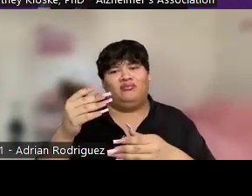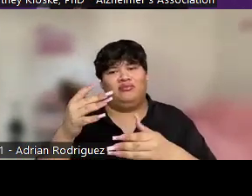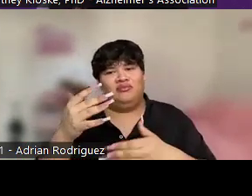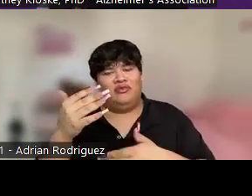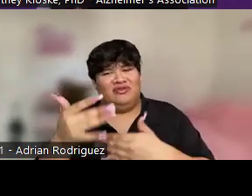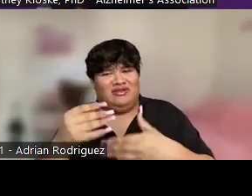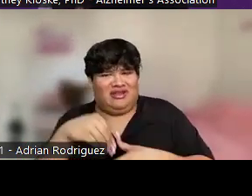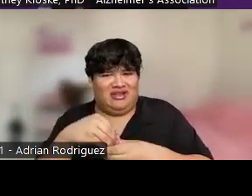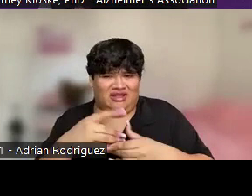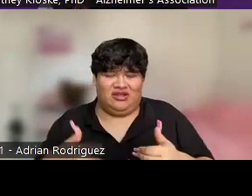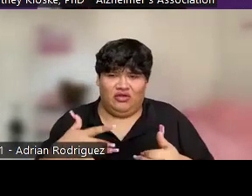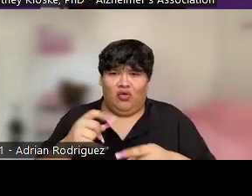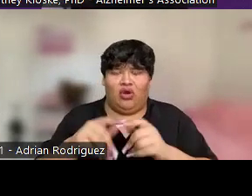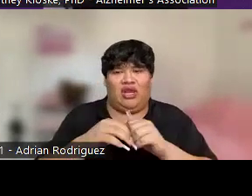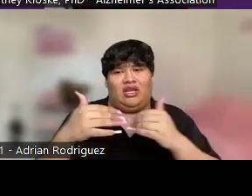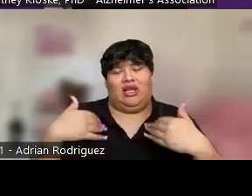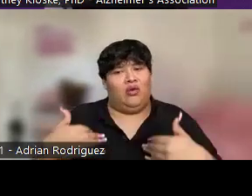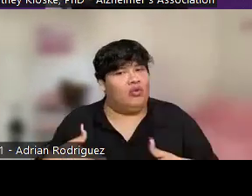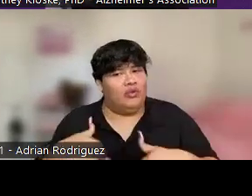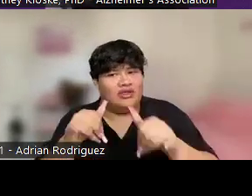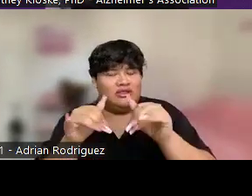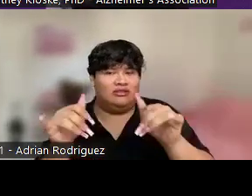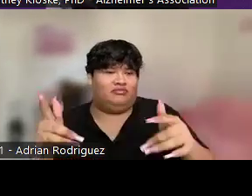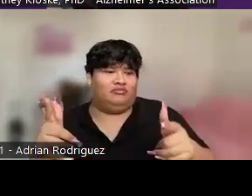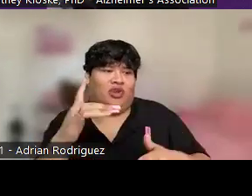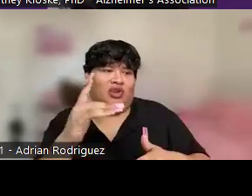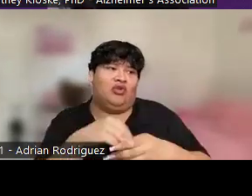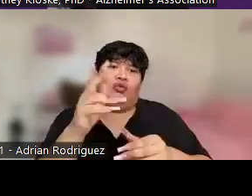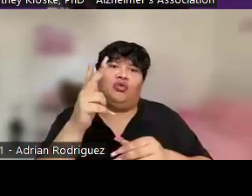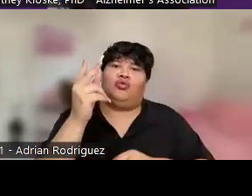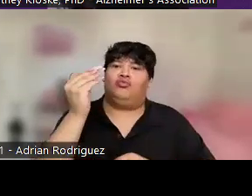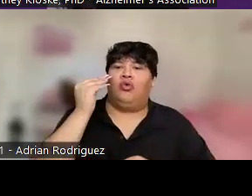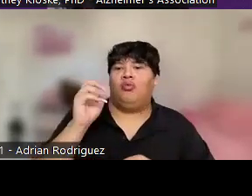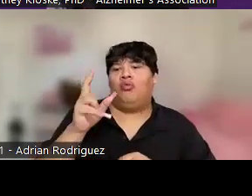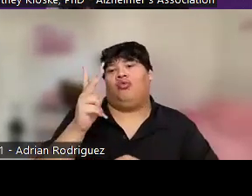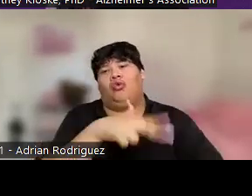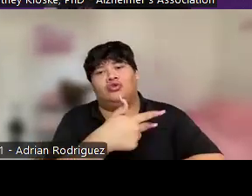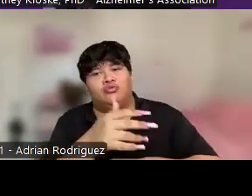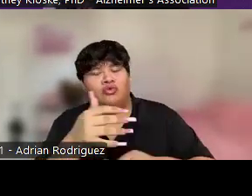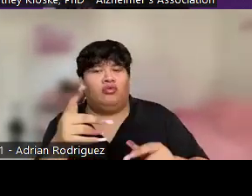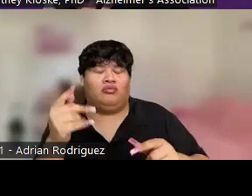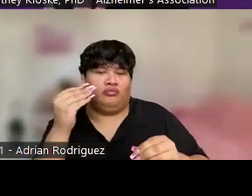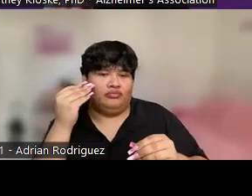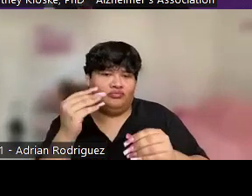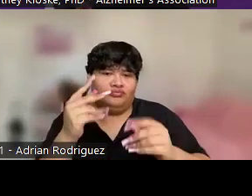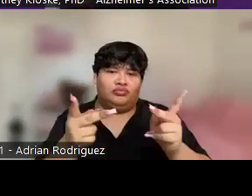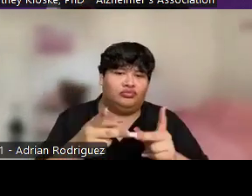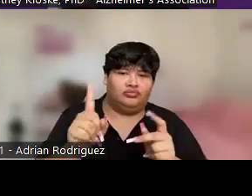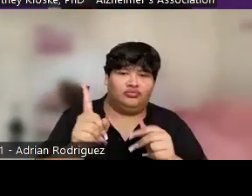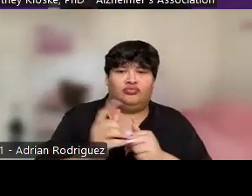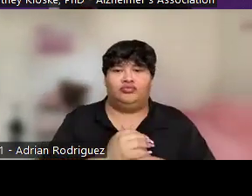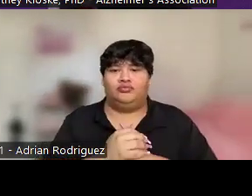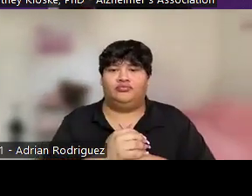in specialty care settings. So that being used in primary care settings should say specialty care settings. So